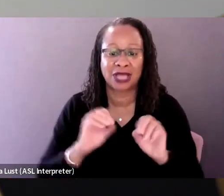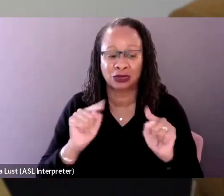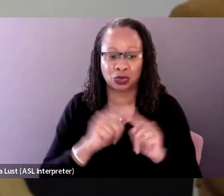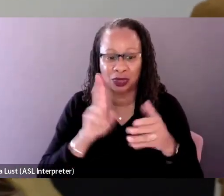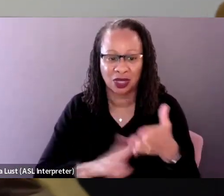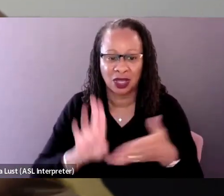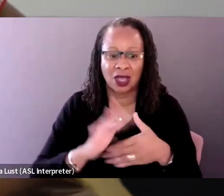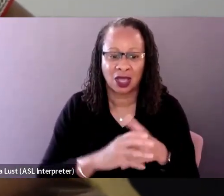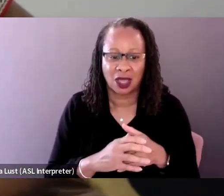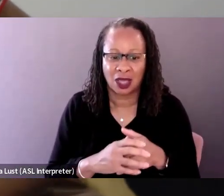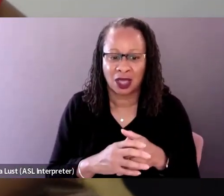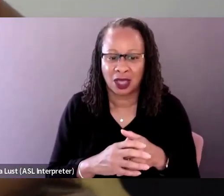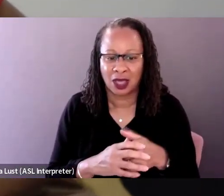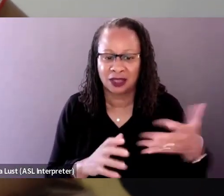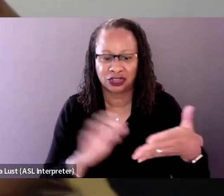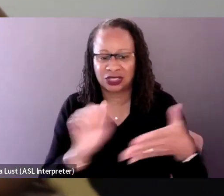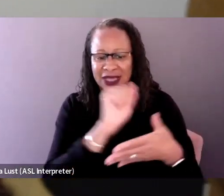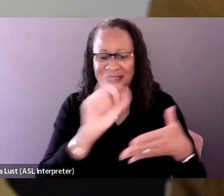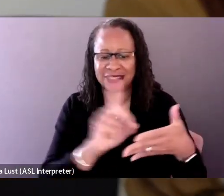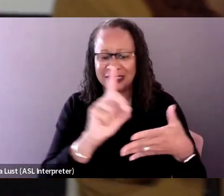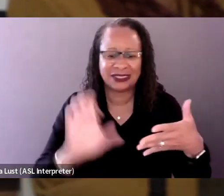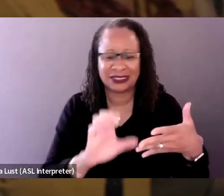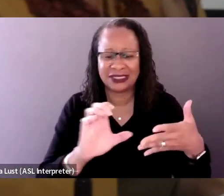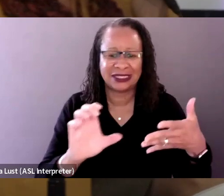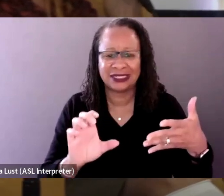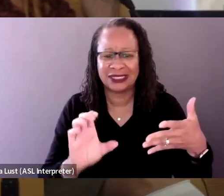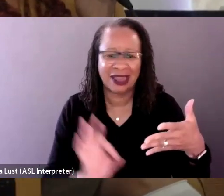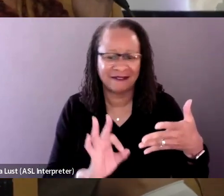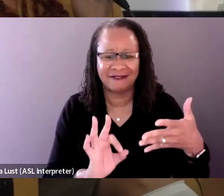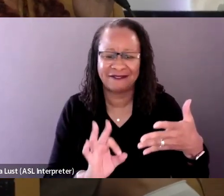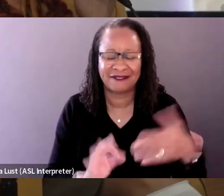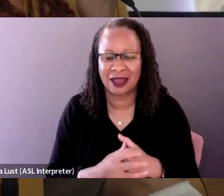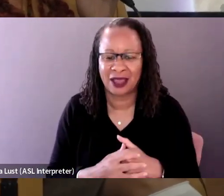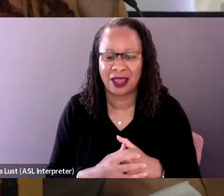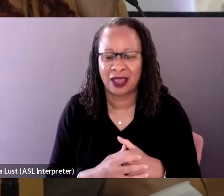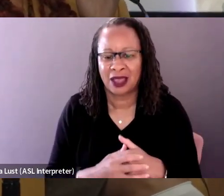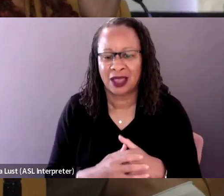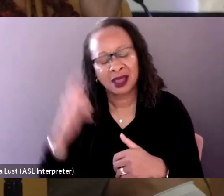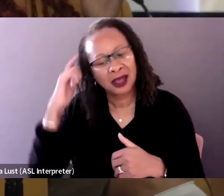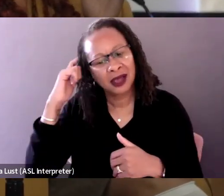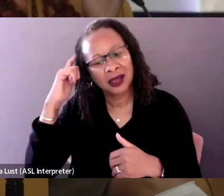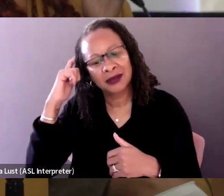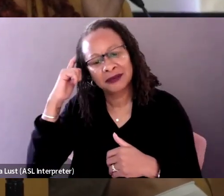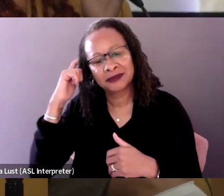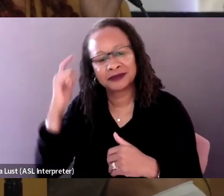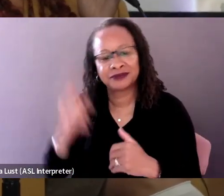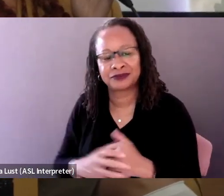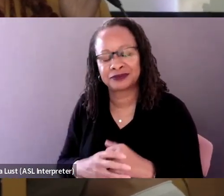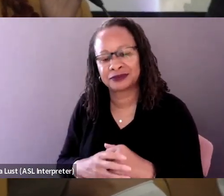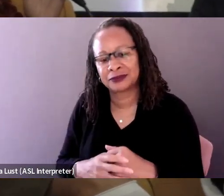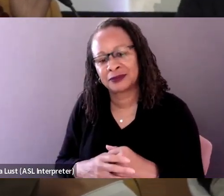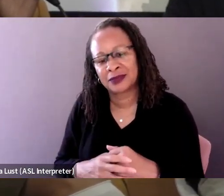a C, a D, and an F. Exactly. I'm like, to me, it's like, I think what I learned